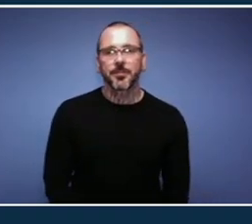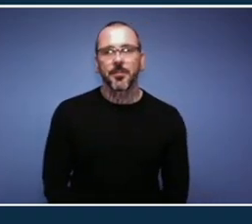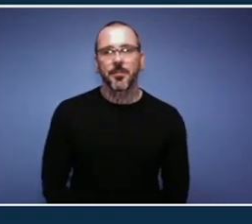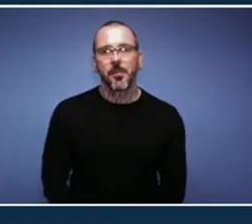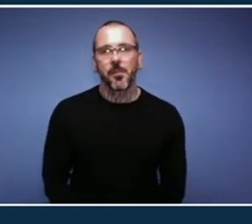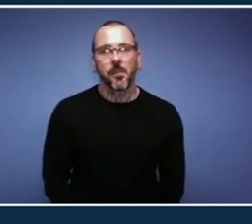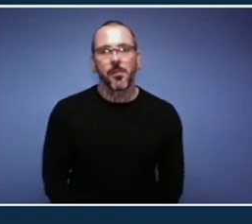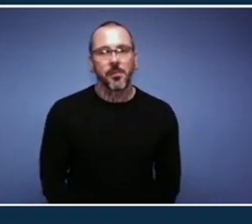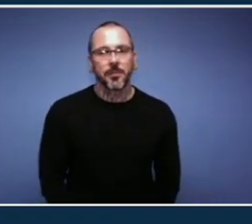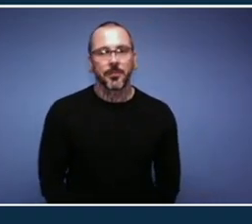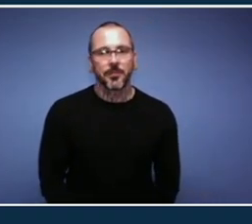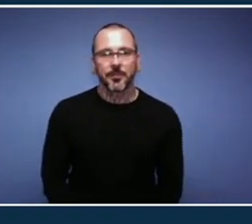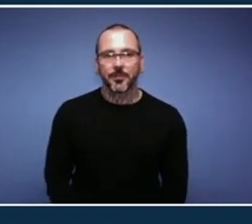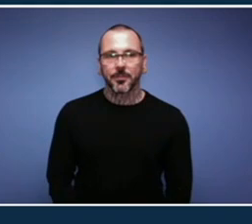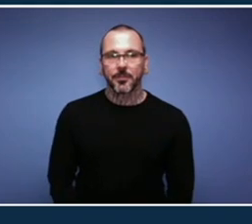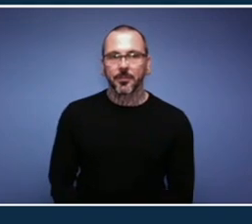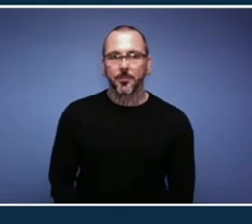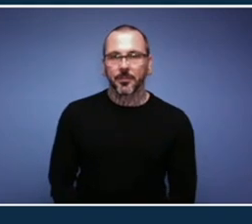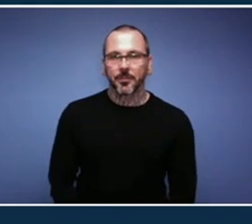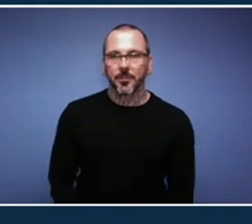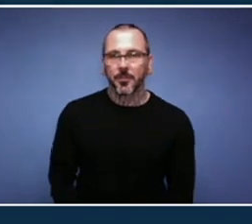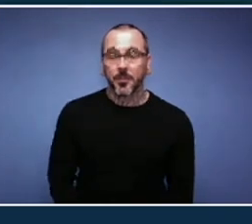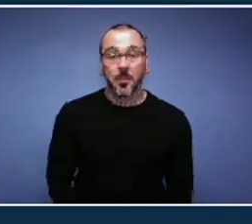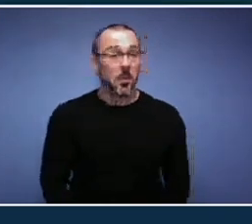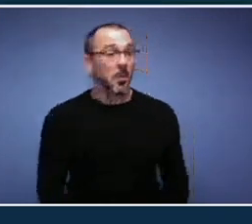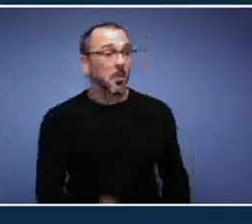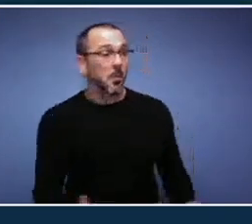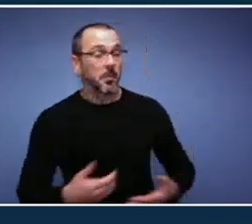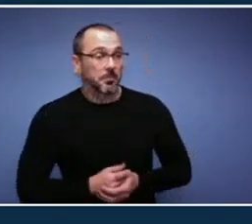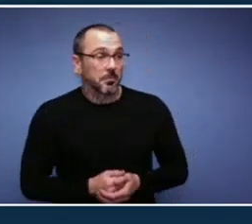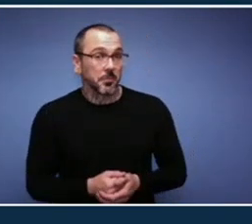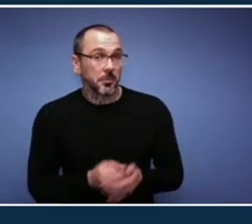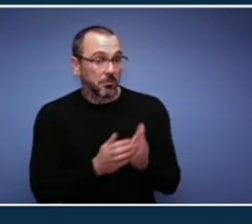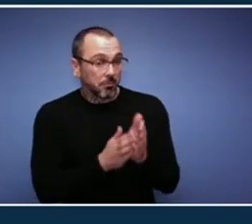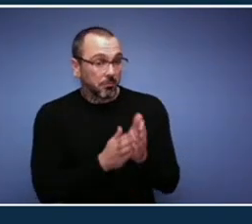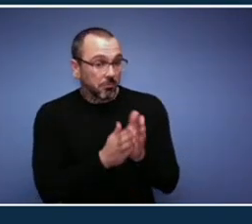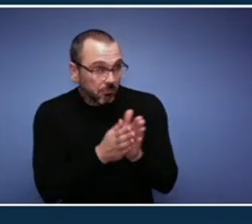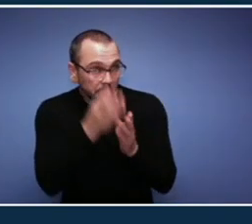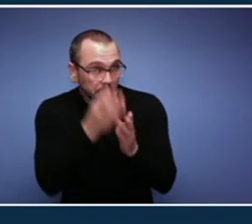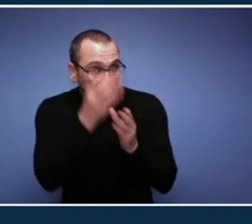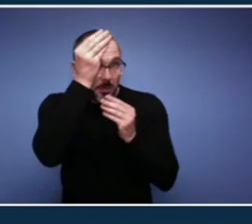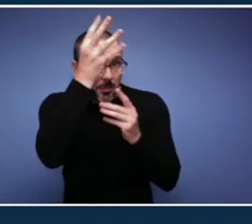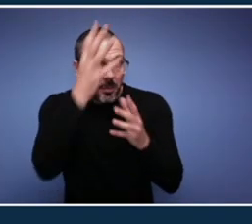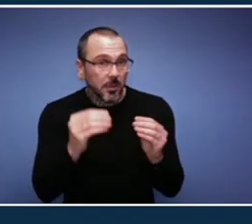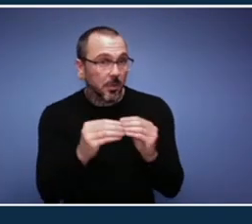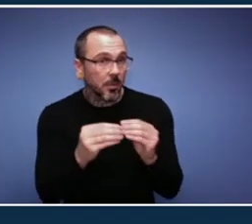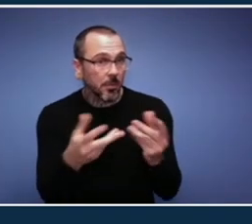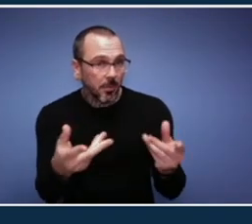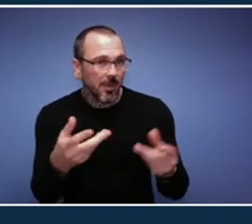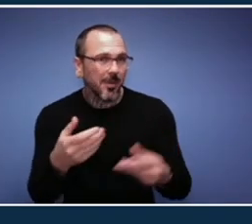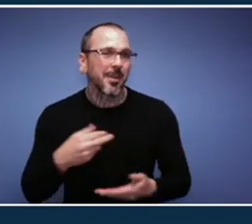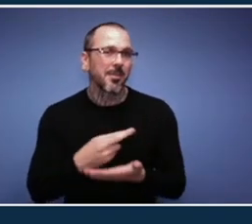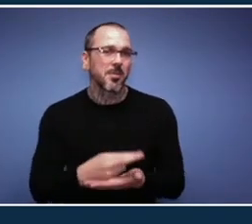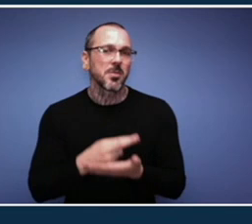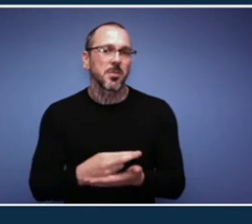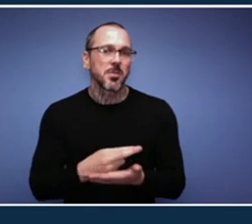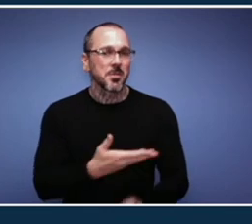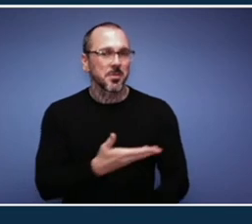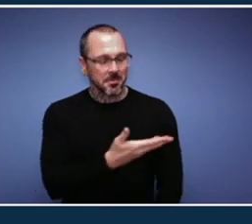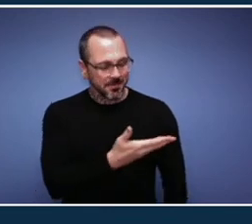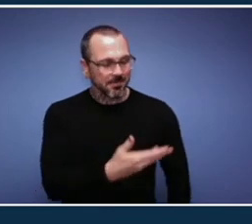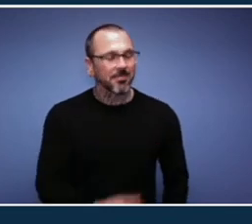more information about the case, we've got some resources for you where you can go. Yes, and the